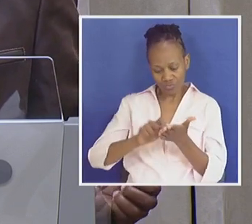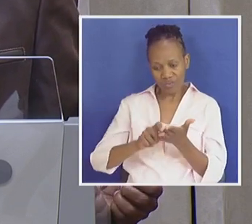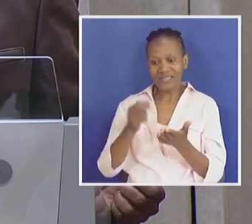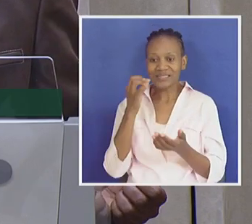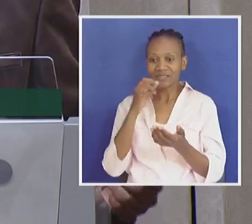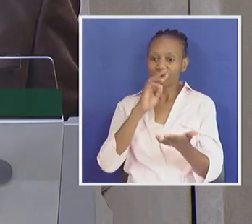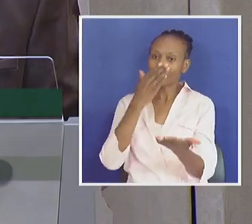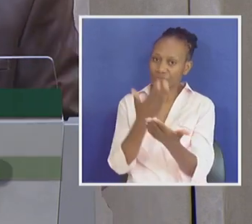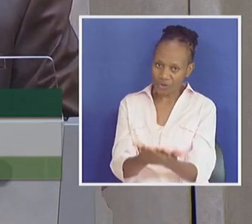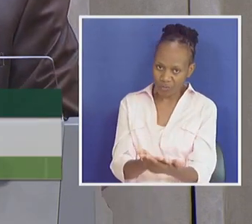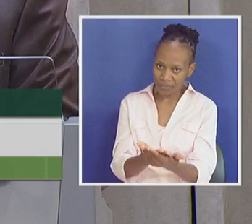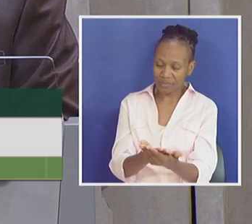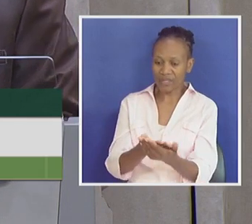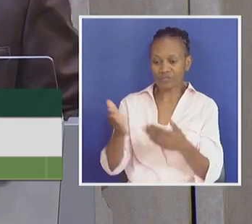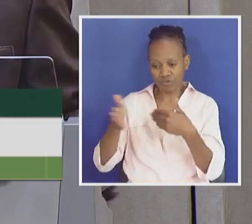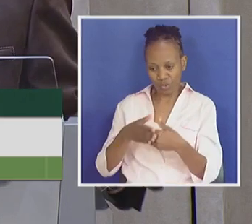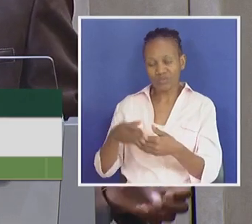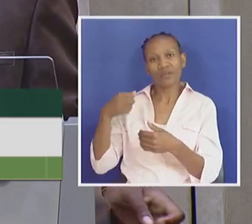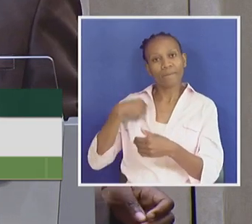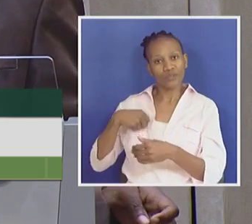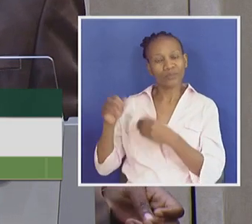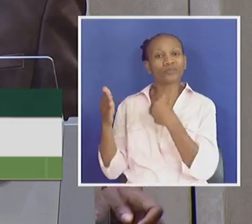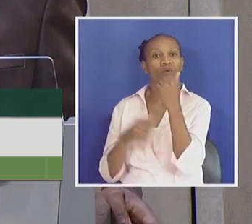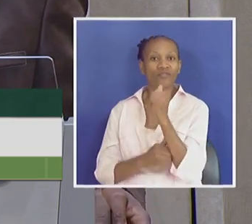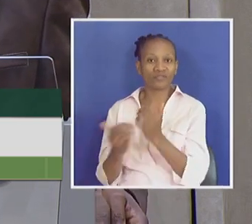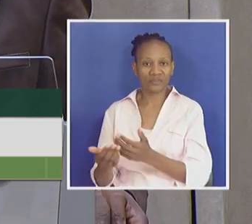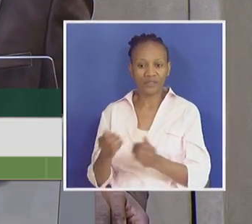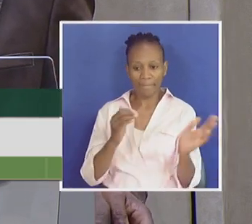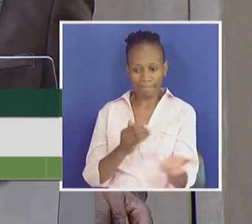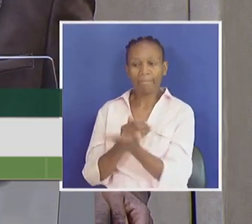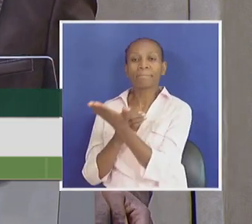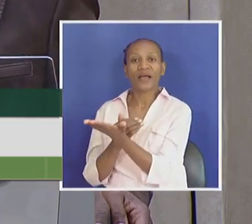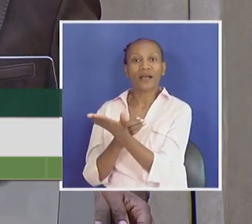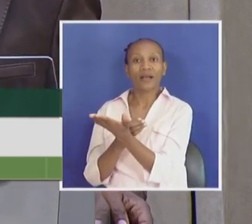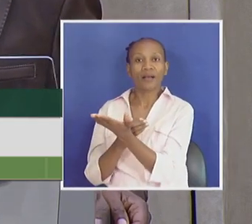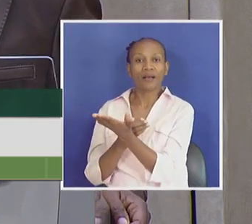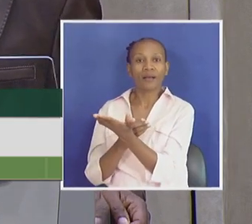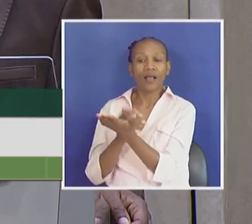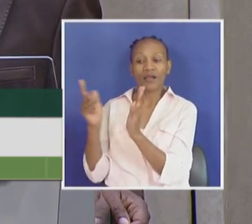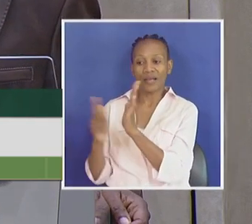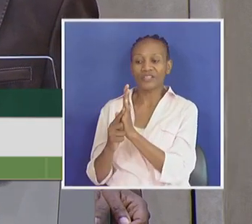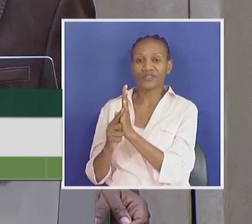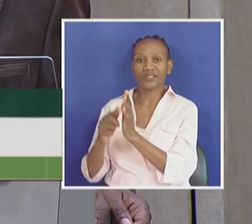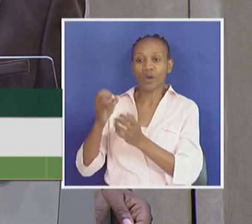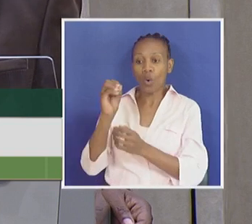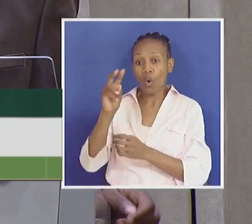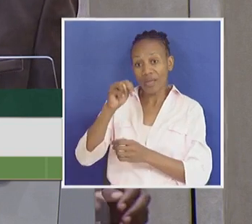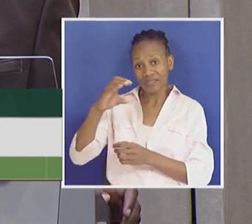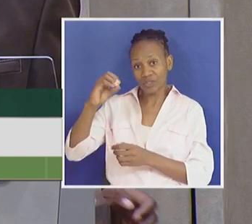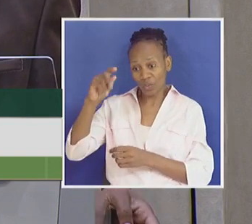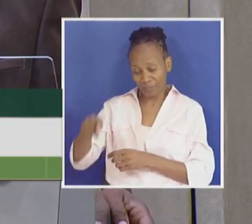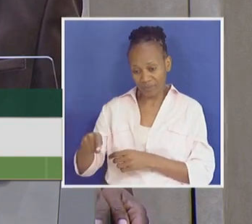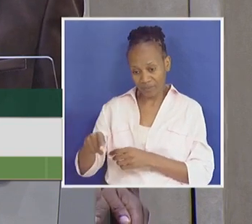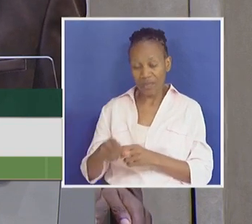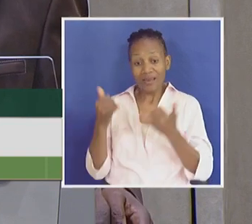as earlier on indicated to the Minister or the relevant legislative or legislature and the NCOP. In this case, the